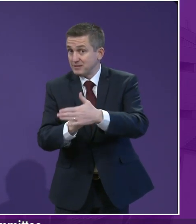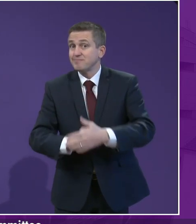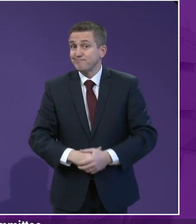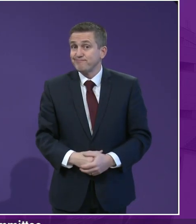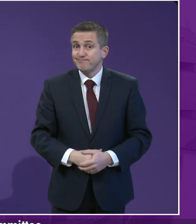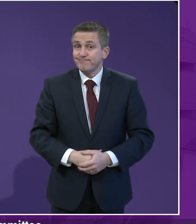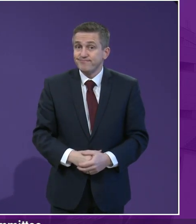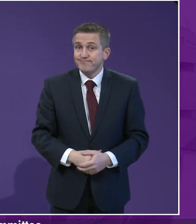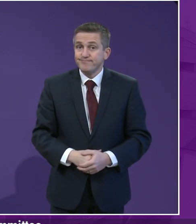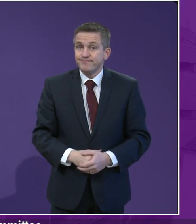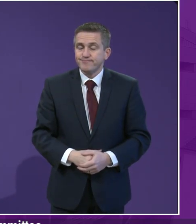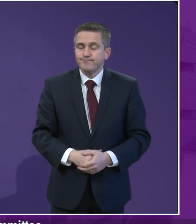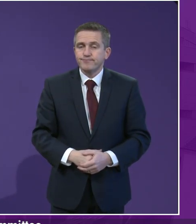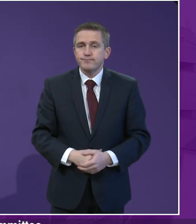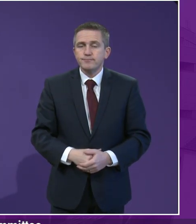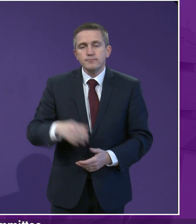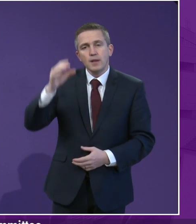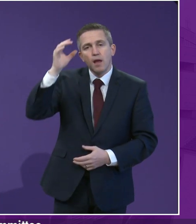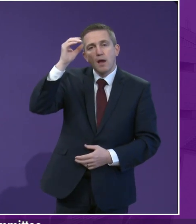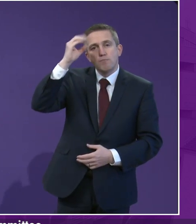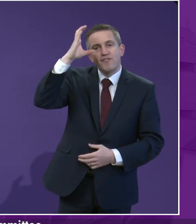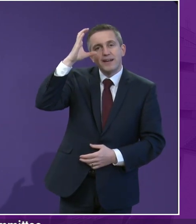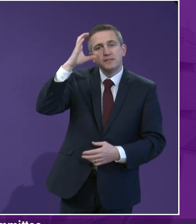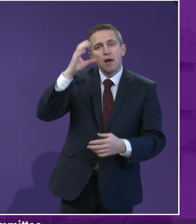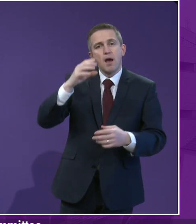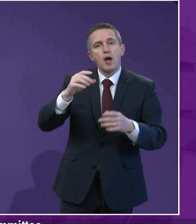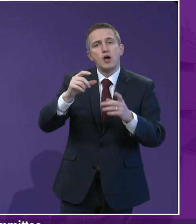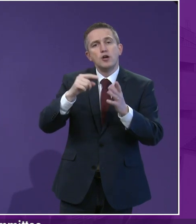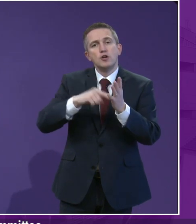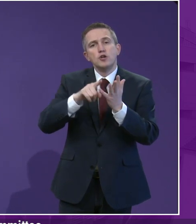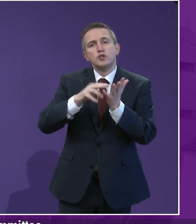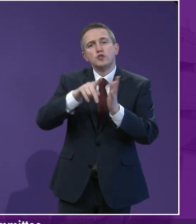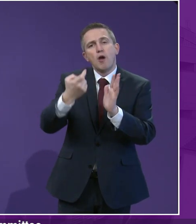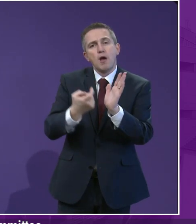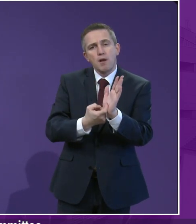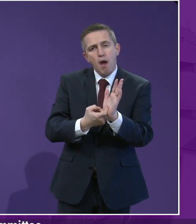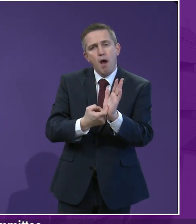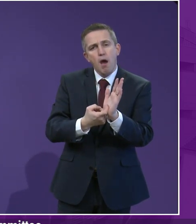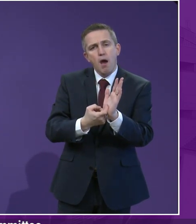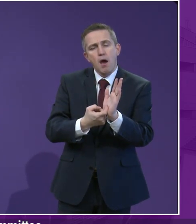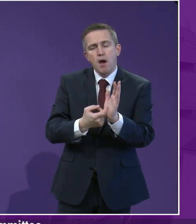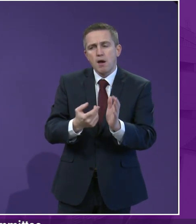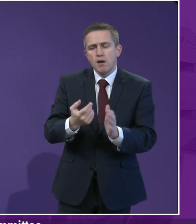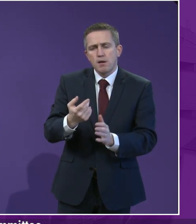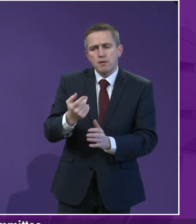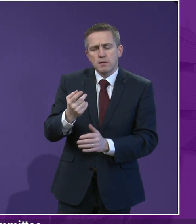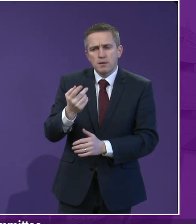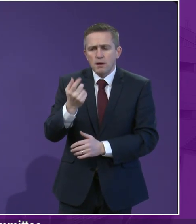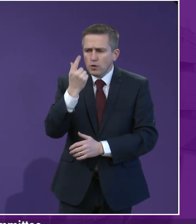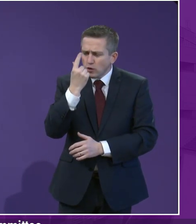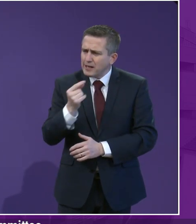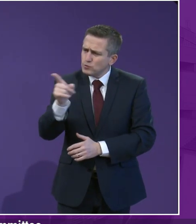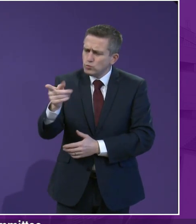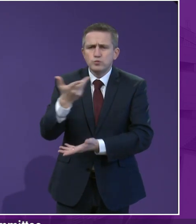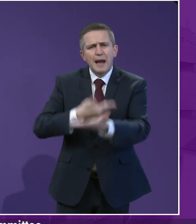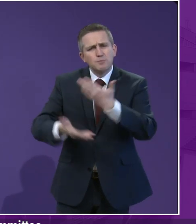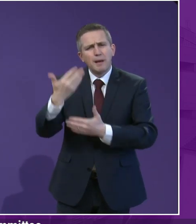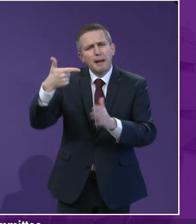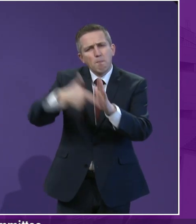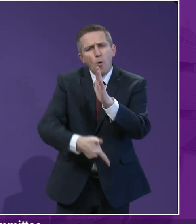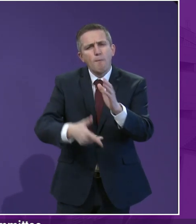nearly that opportunity was missed, and her own fulfilment would have been